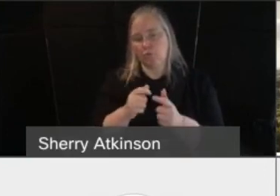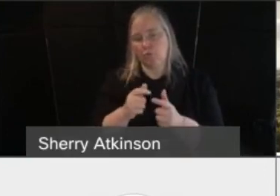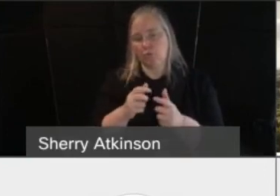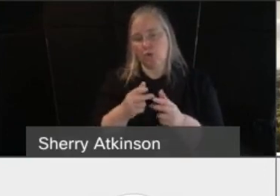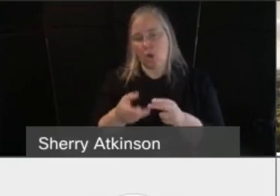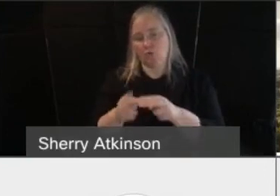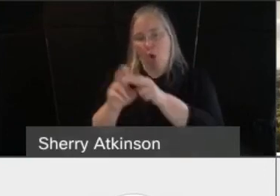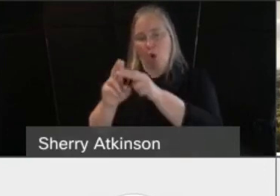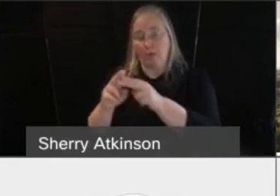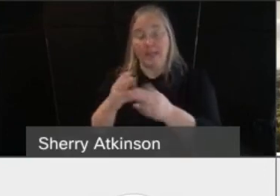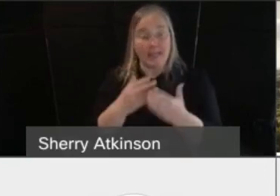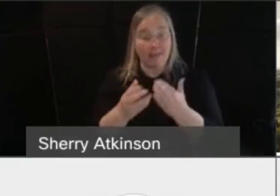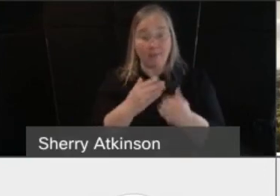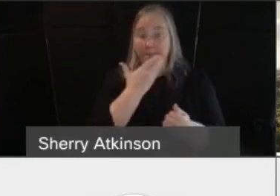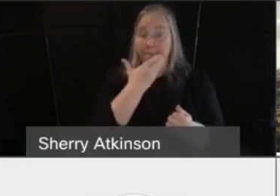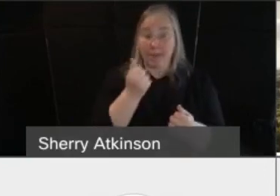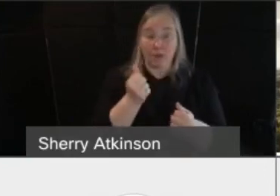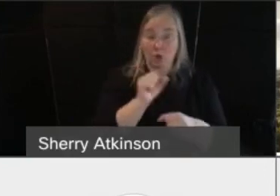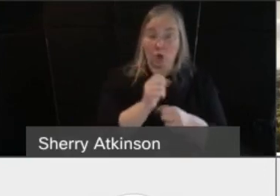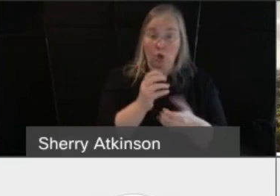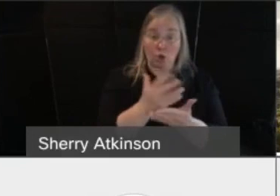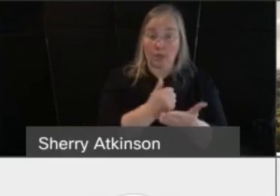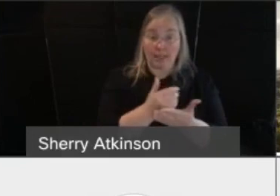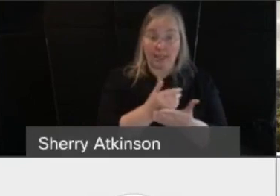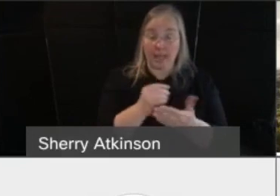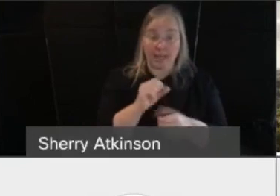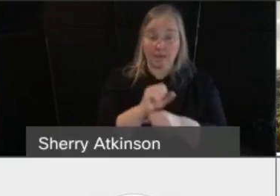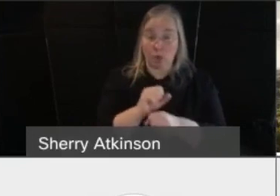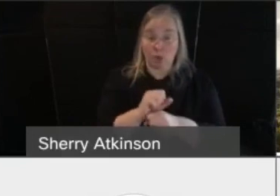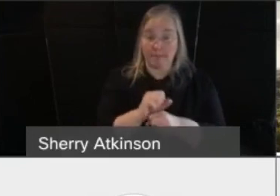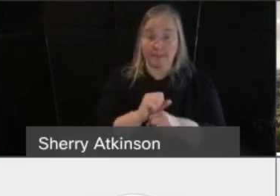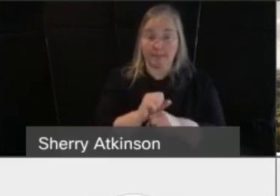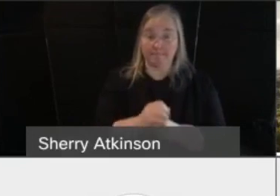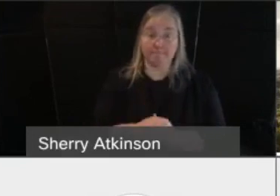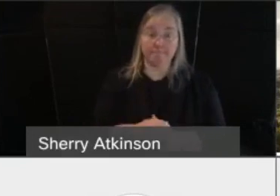earnings and employment outlook.